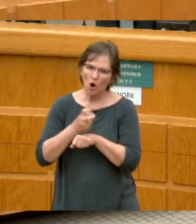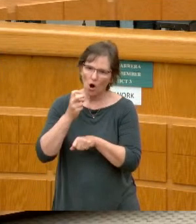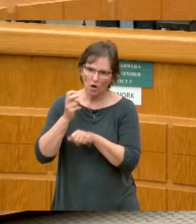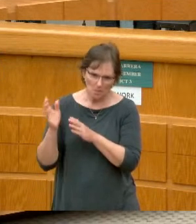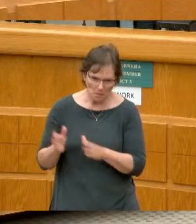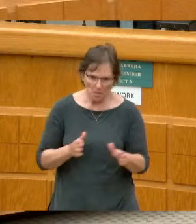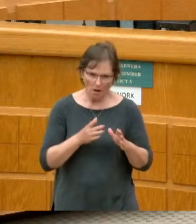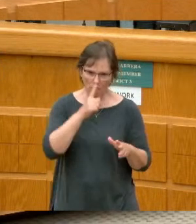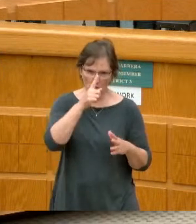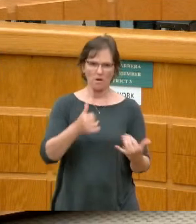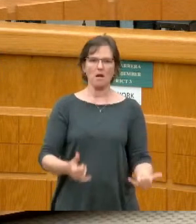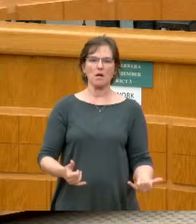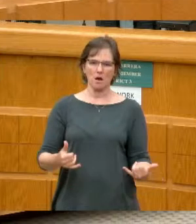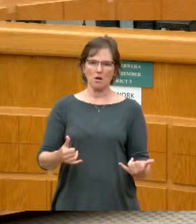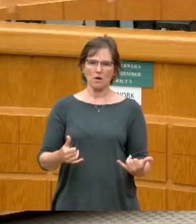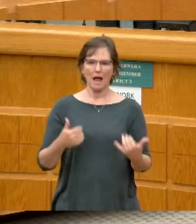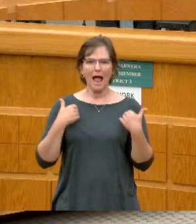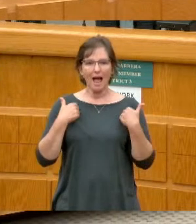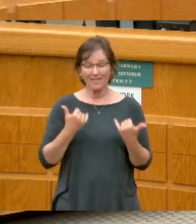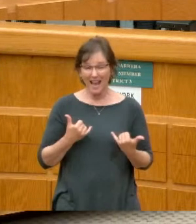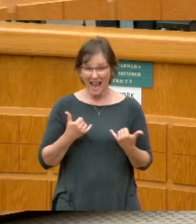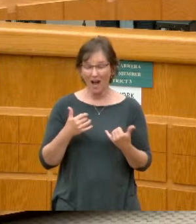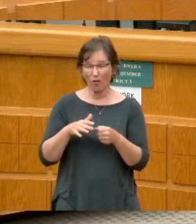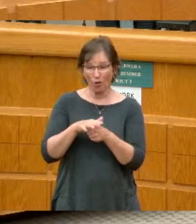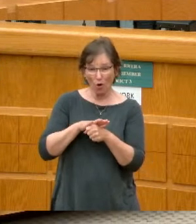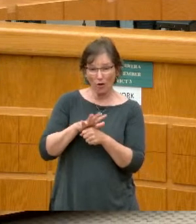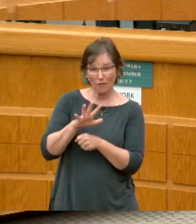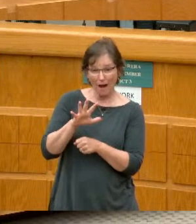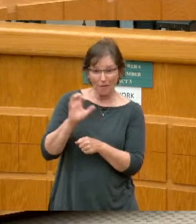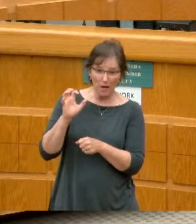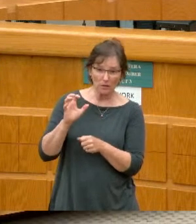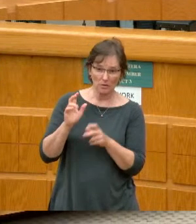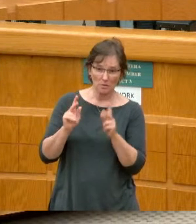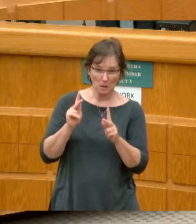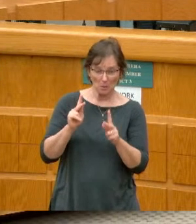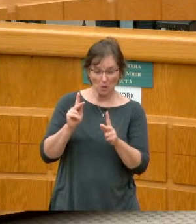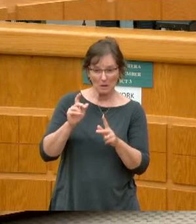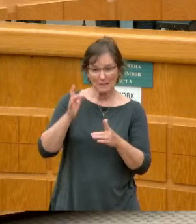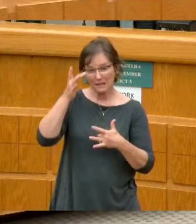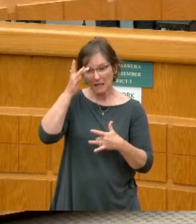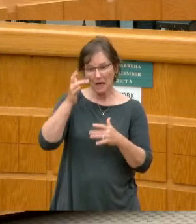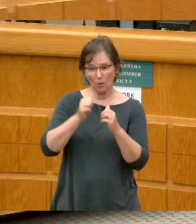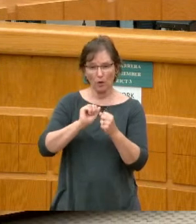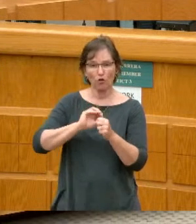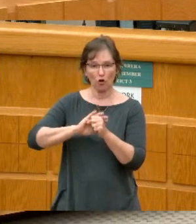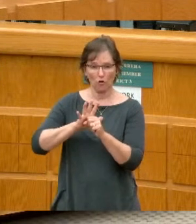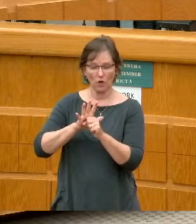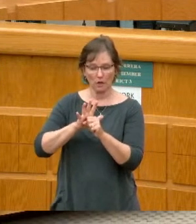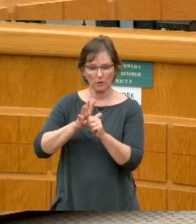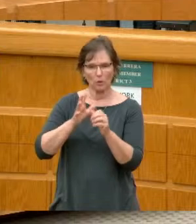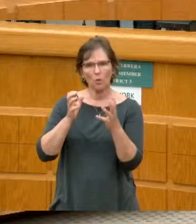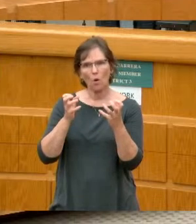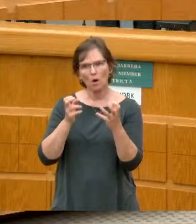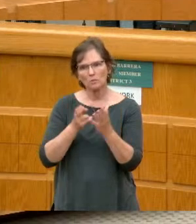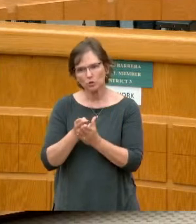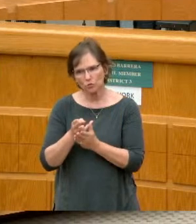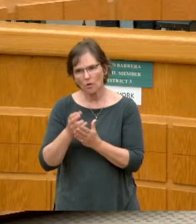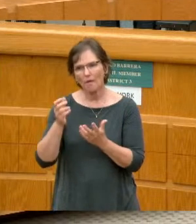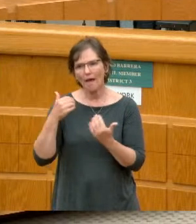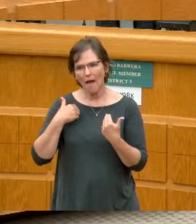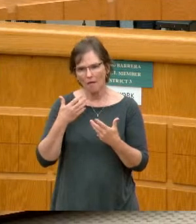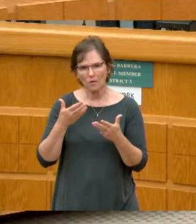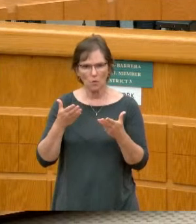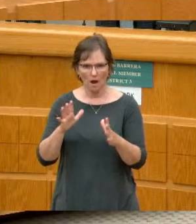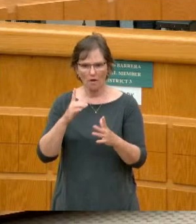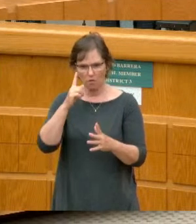noisisknows.com. Here it is. The last really significant piece of our public messaging is our COVID-19 clinic.